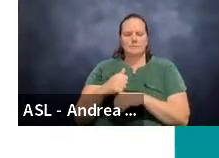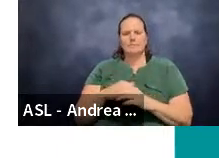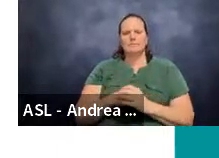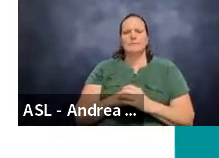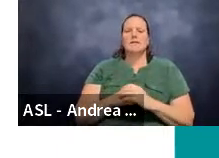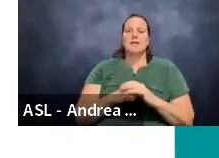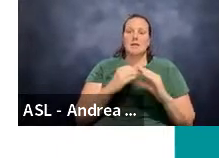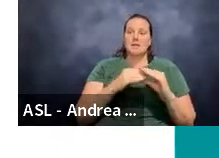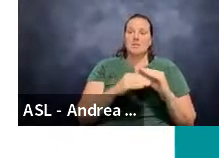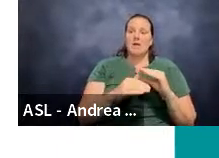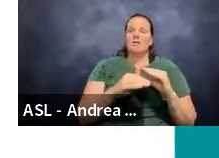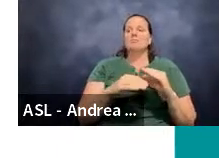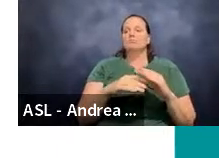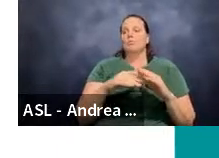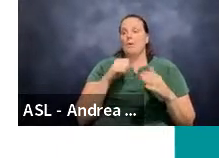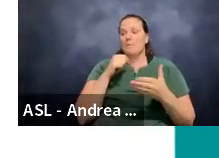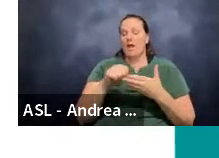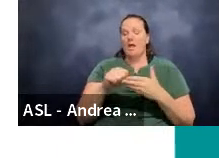email, or mail.